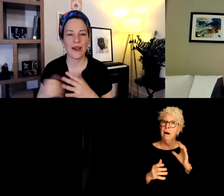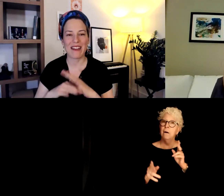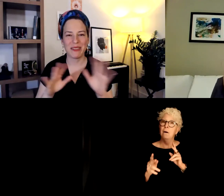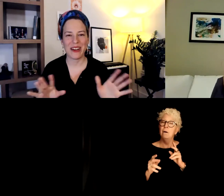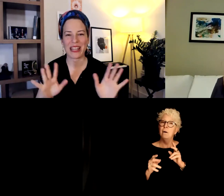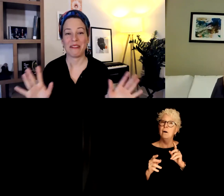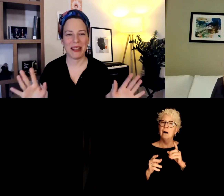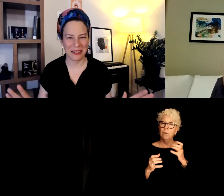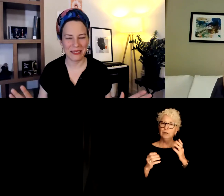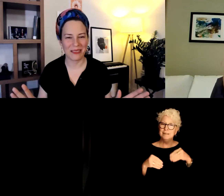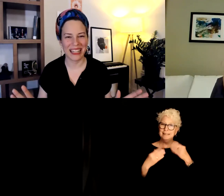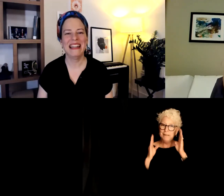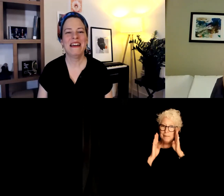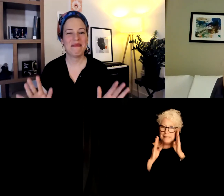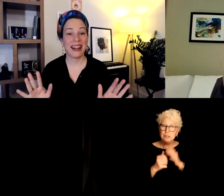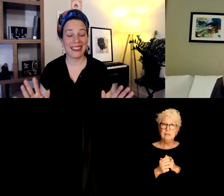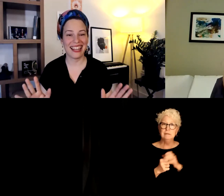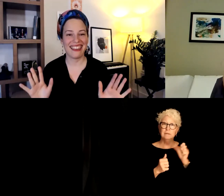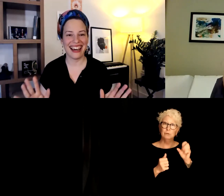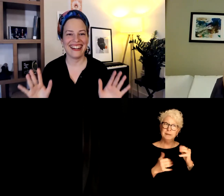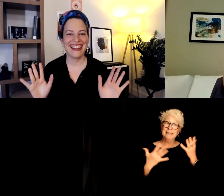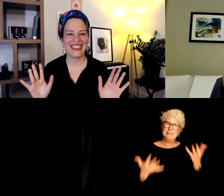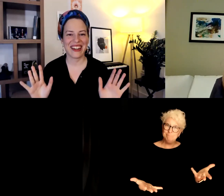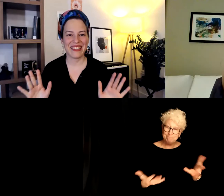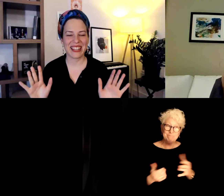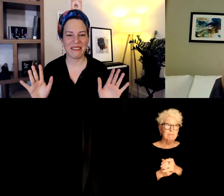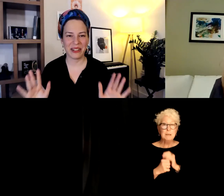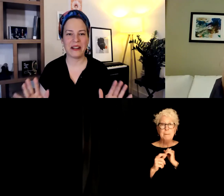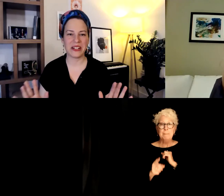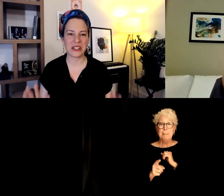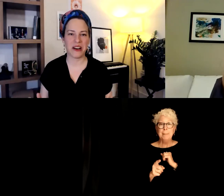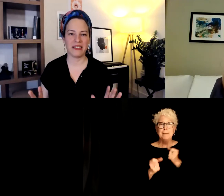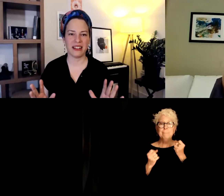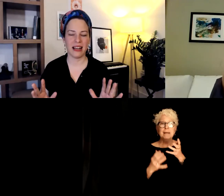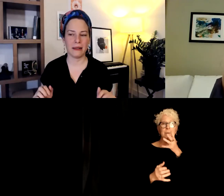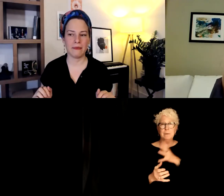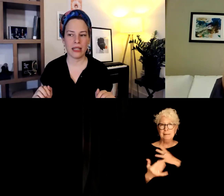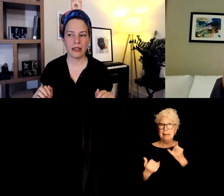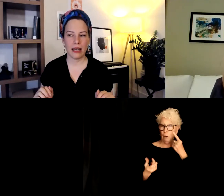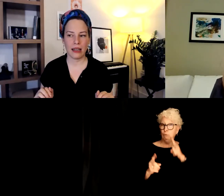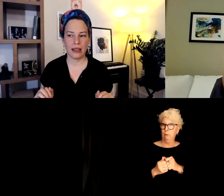I know not everyone here may agree with me, but I think that there is a very, very strong